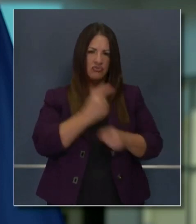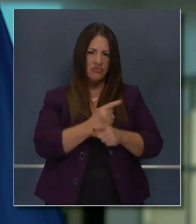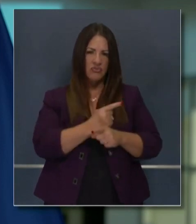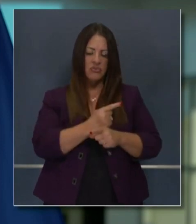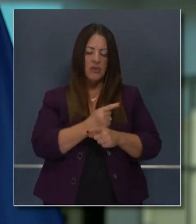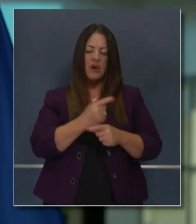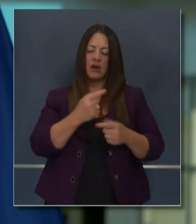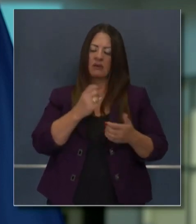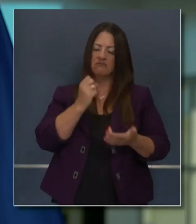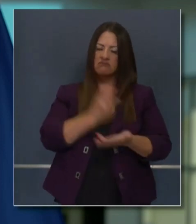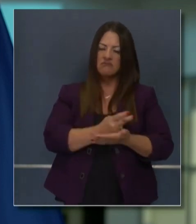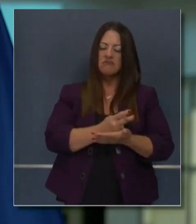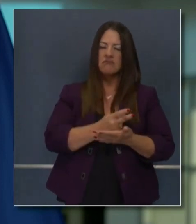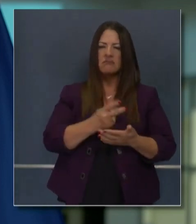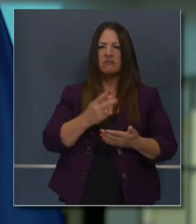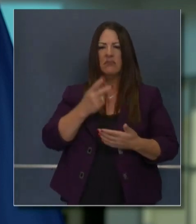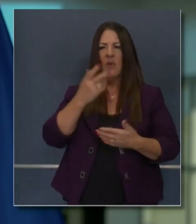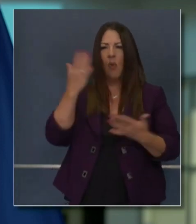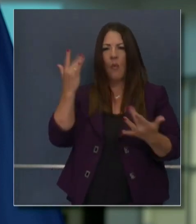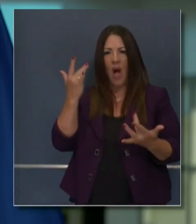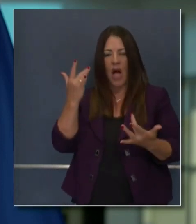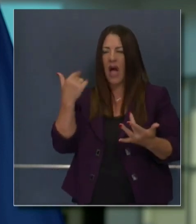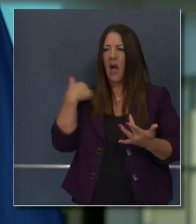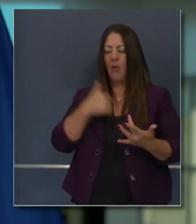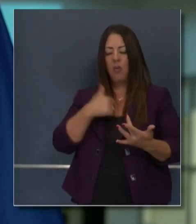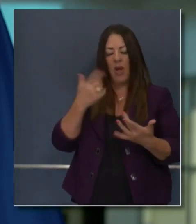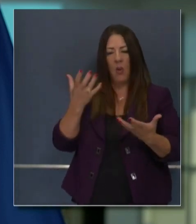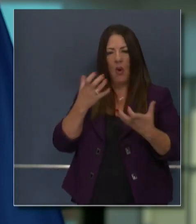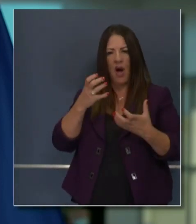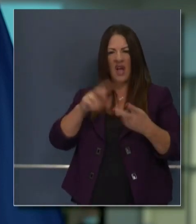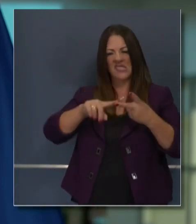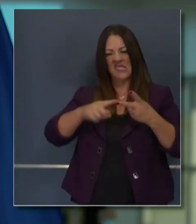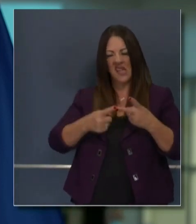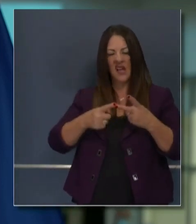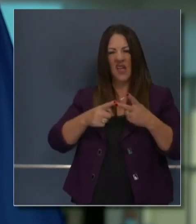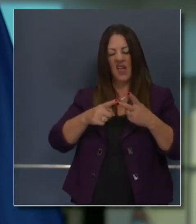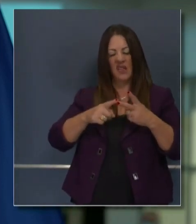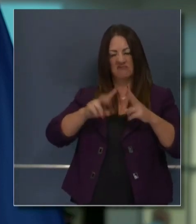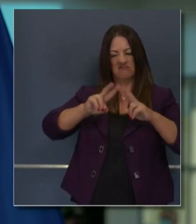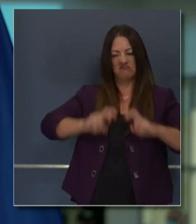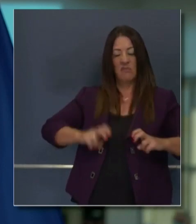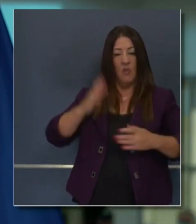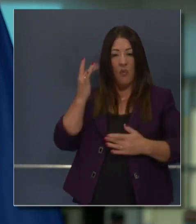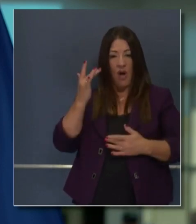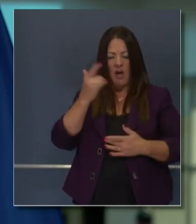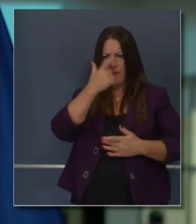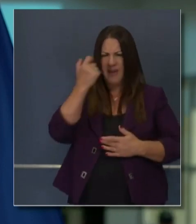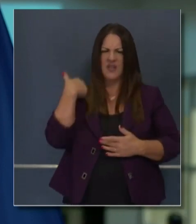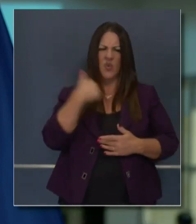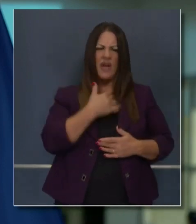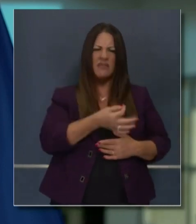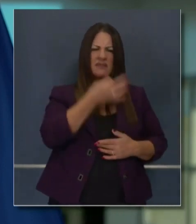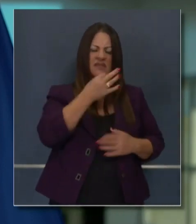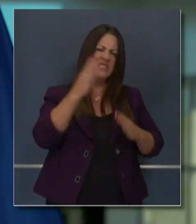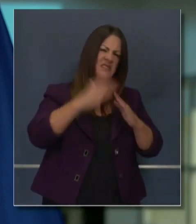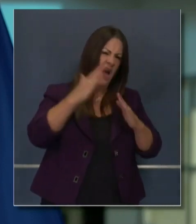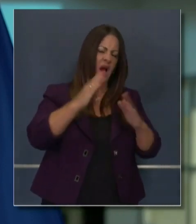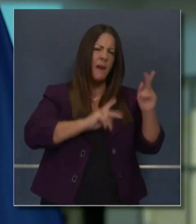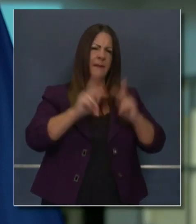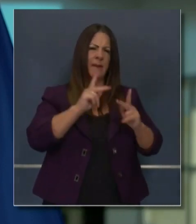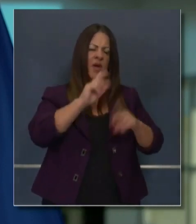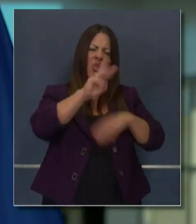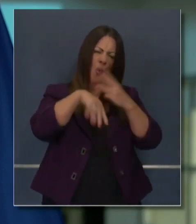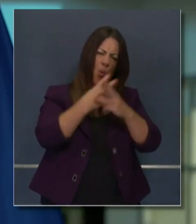terms of its experts and expertise than this state. We would be, I think, foolhardy not to take advantage of some of